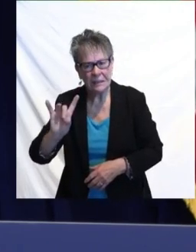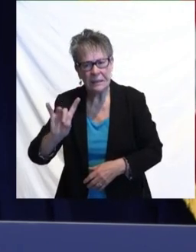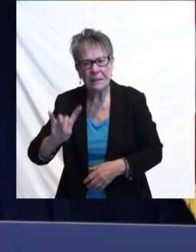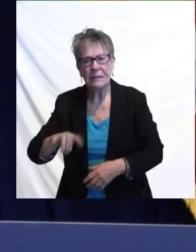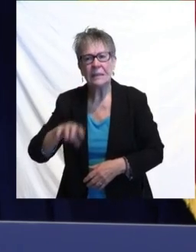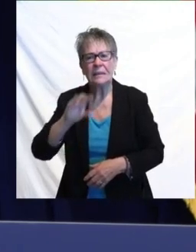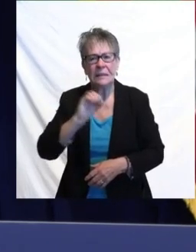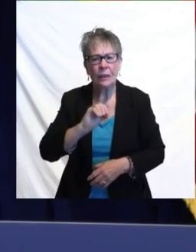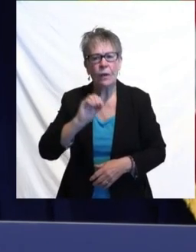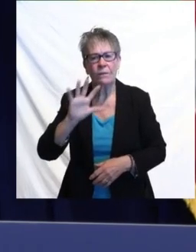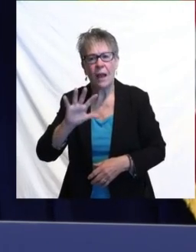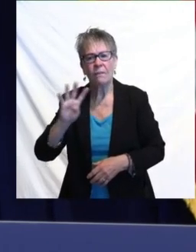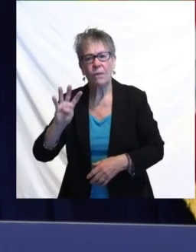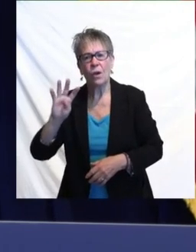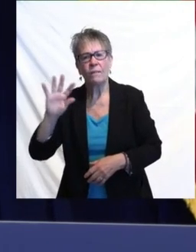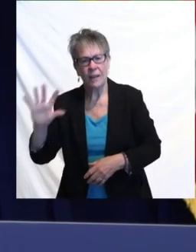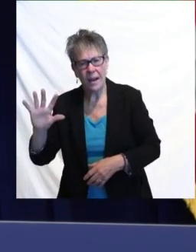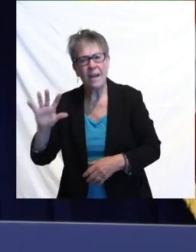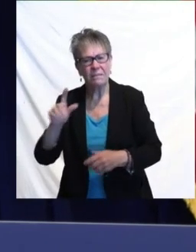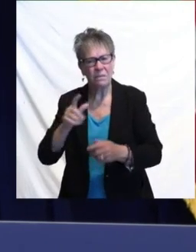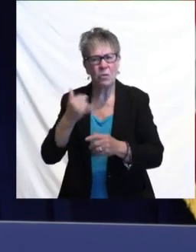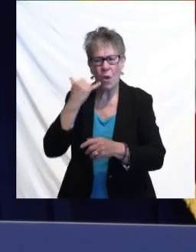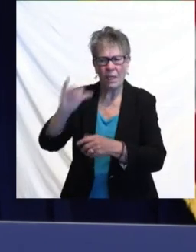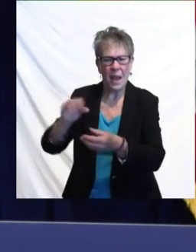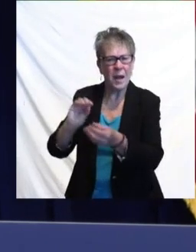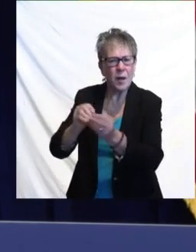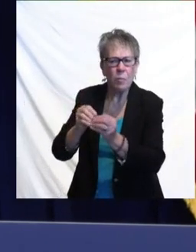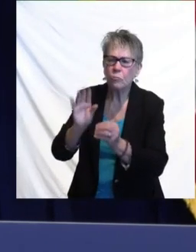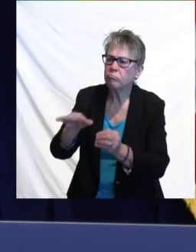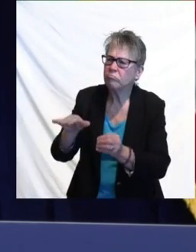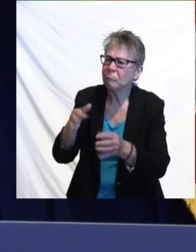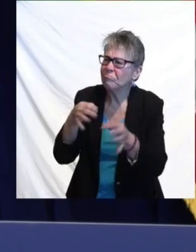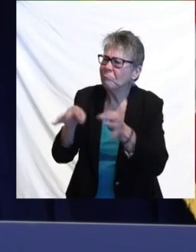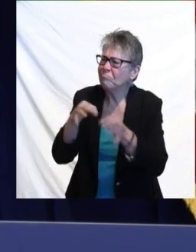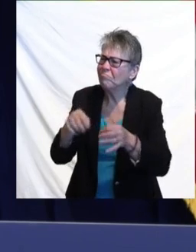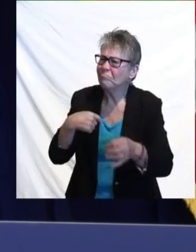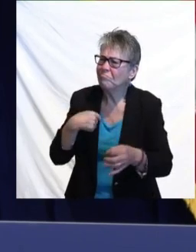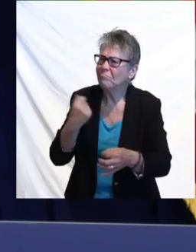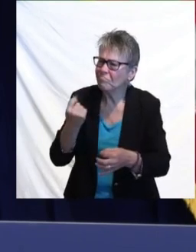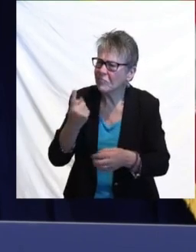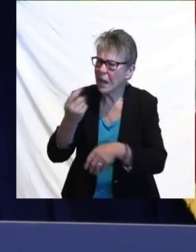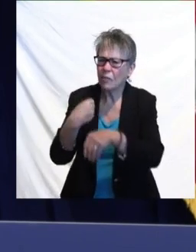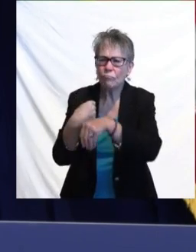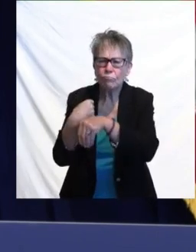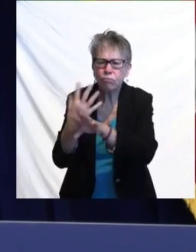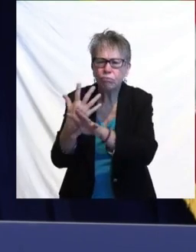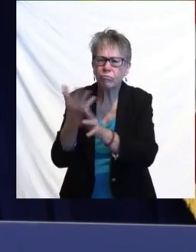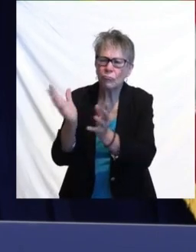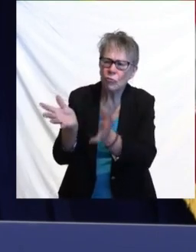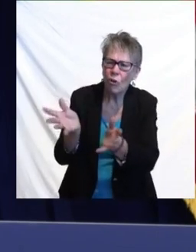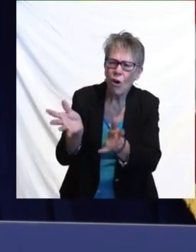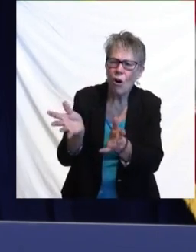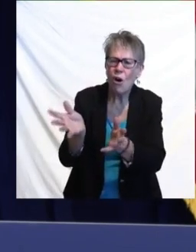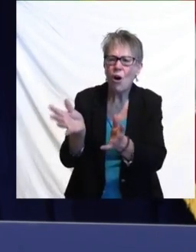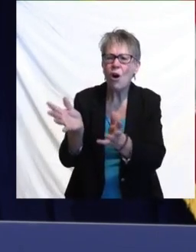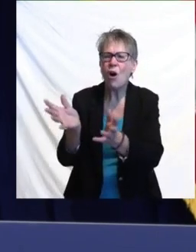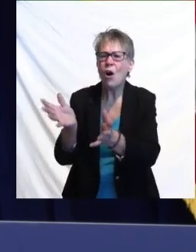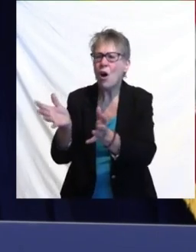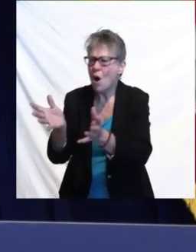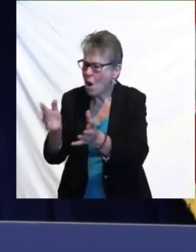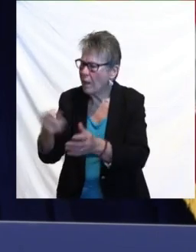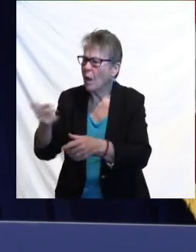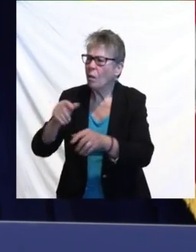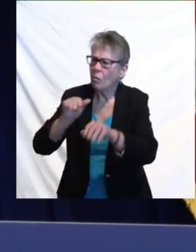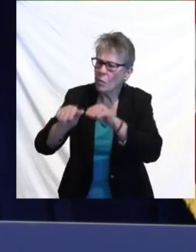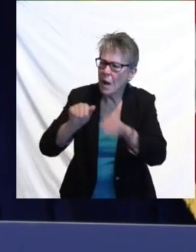855-568-0545, and they will assist you. The call center has ongoing outreach efforts to remind residents to get a